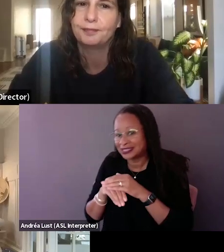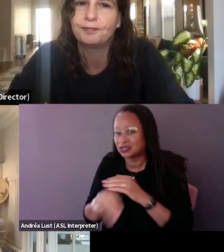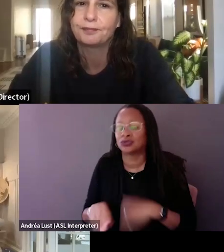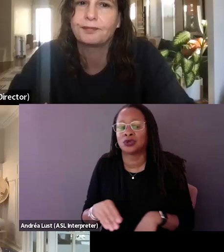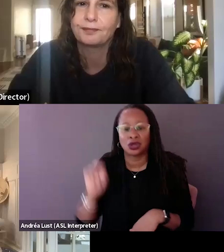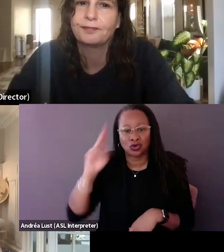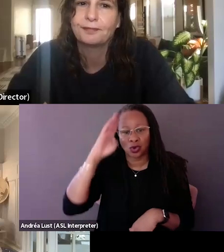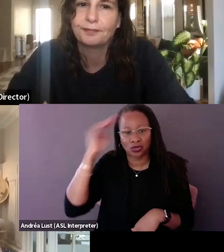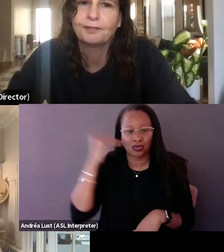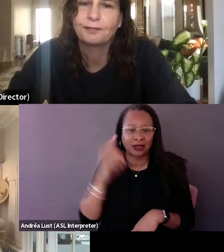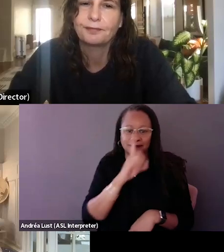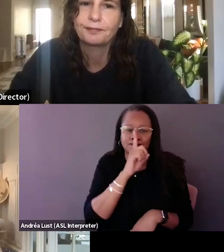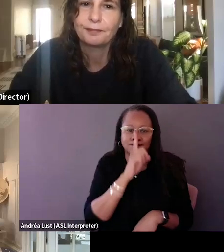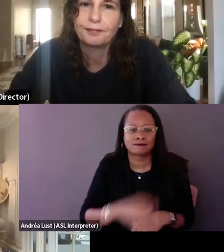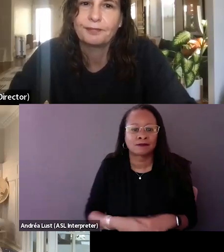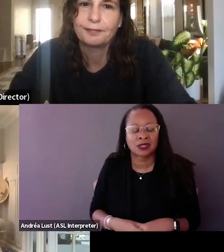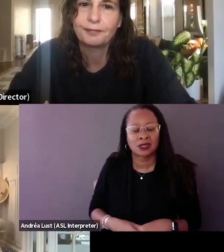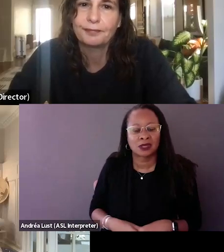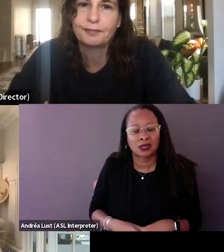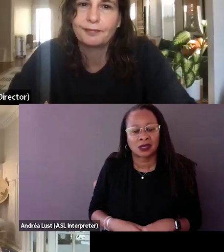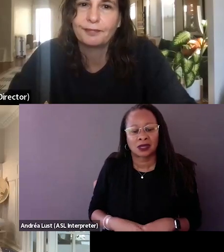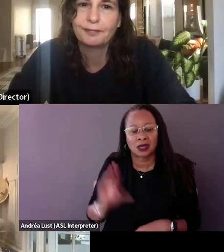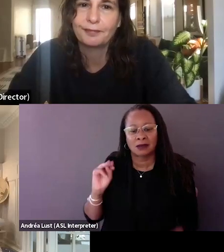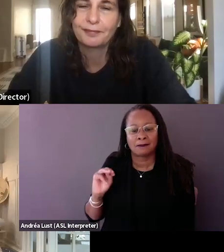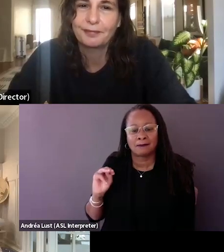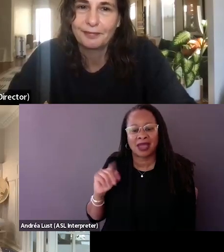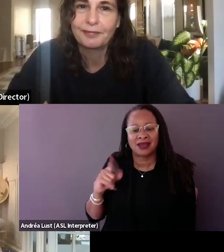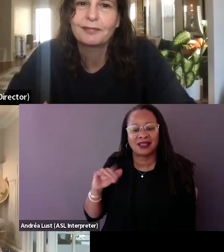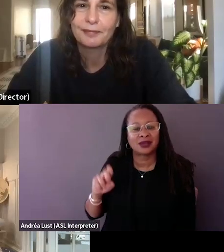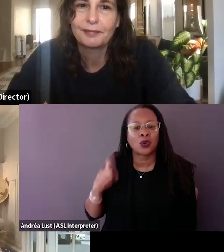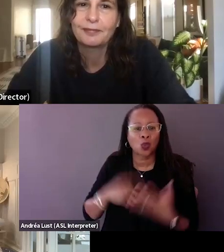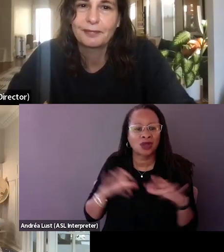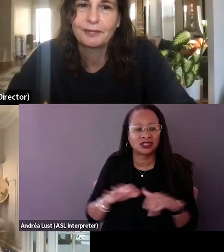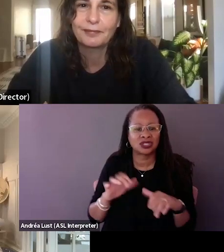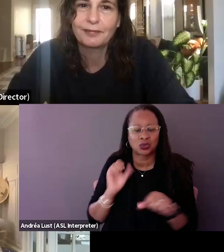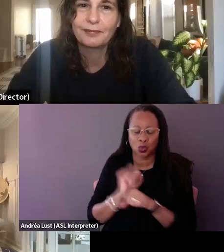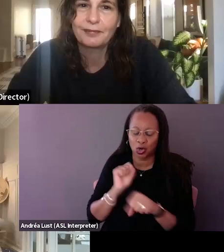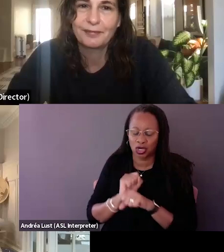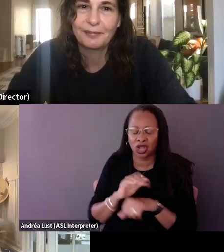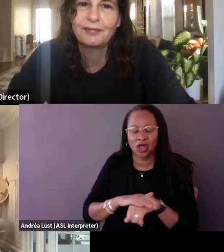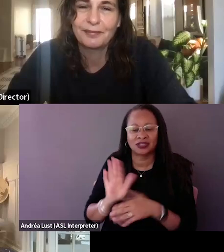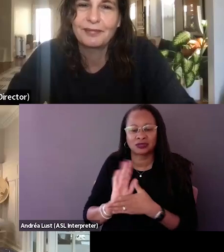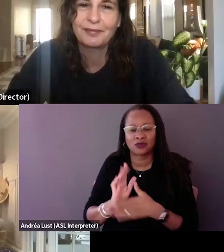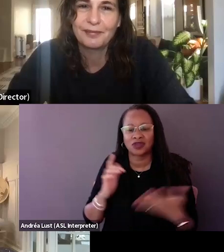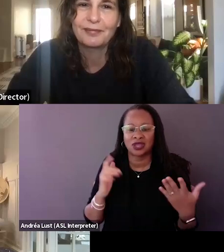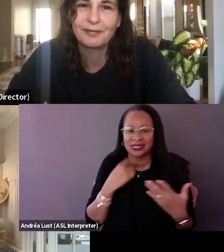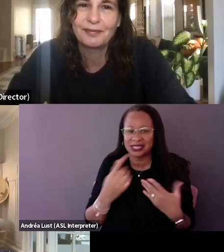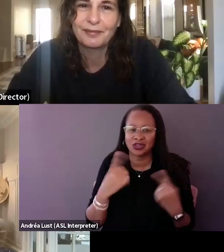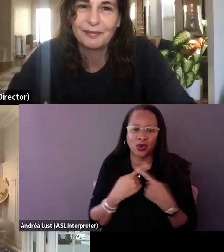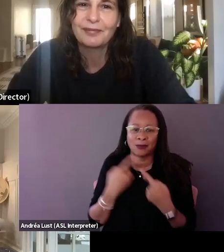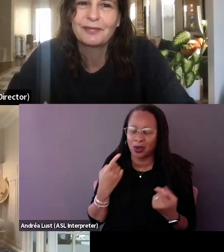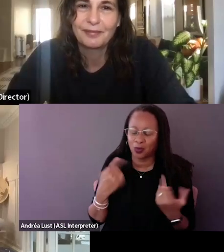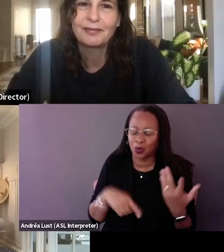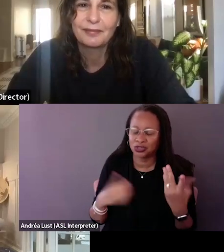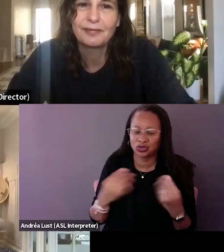Korea. Madeline, what did working on this movie tell you about what you do? What insight did you get into just being a documentary filmmaker